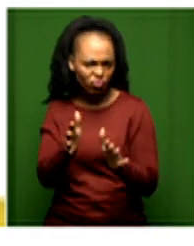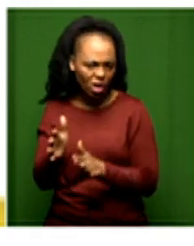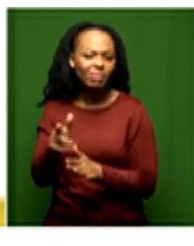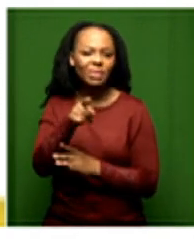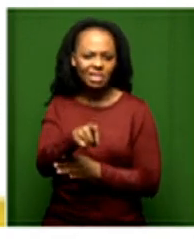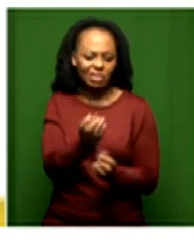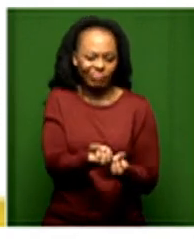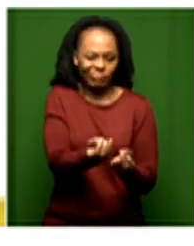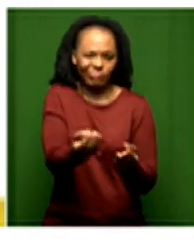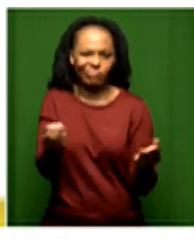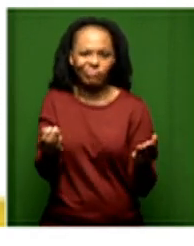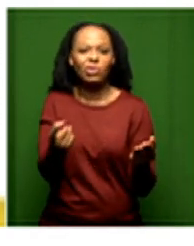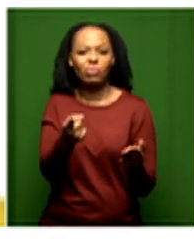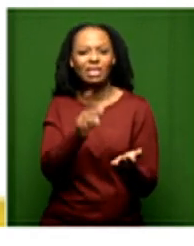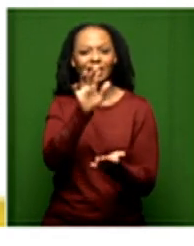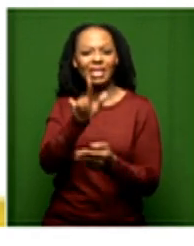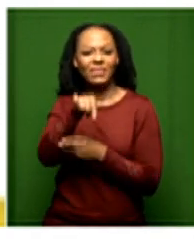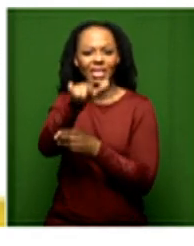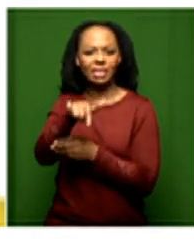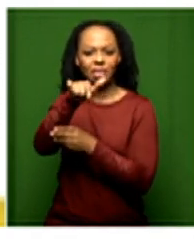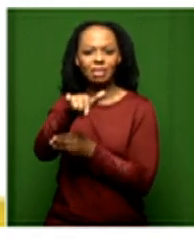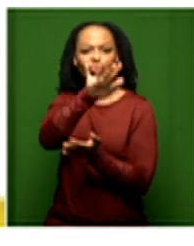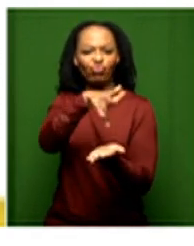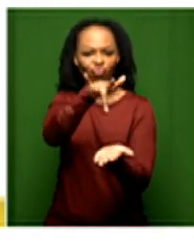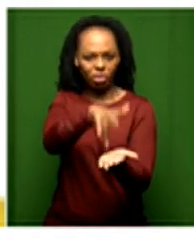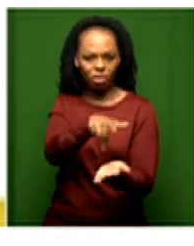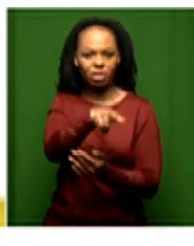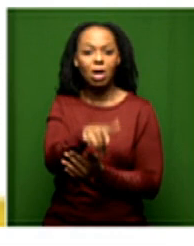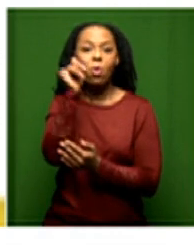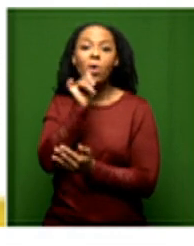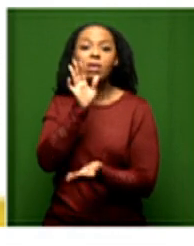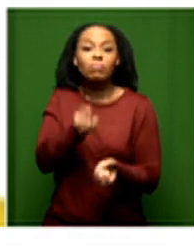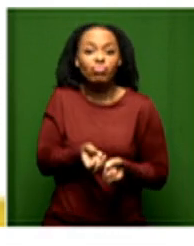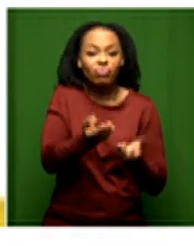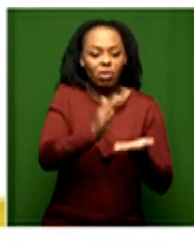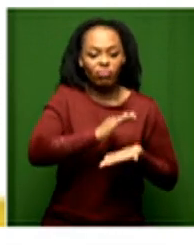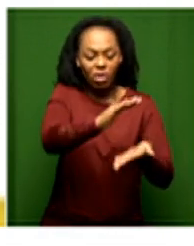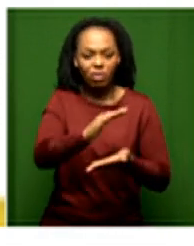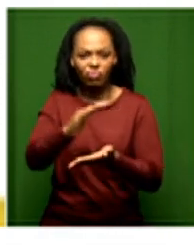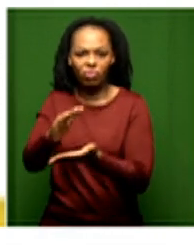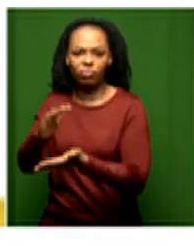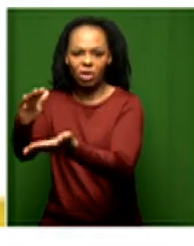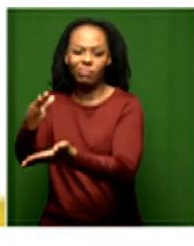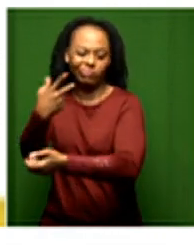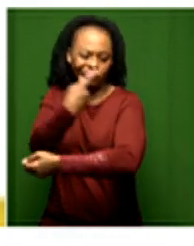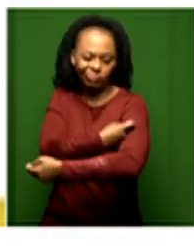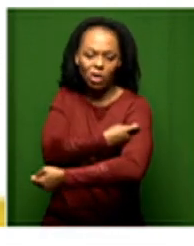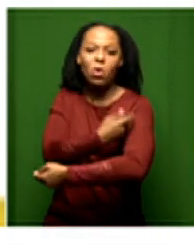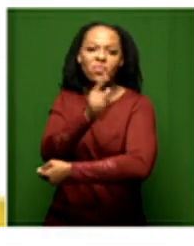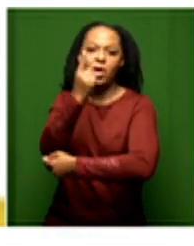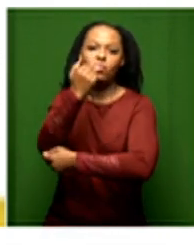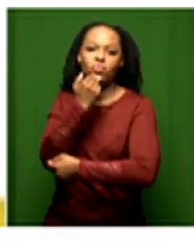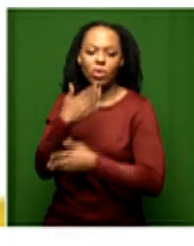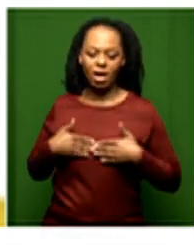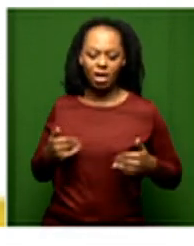across the 17 sites, but also when it arrives there, it must the jab must be given to healthcare